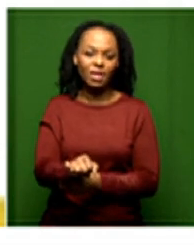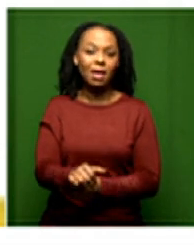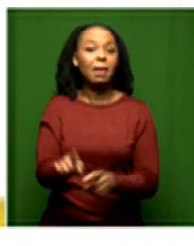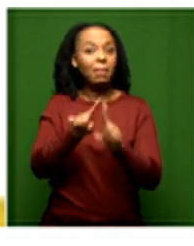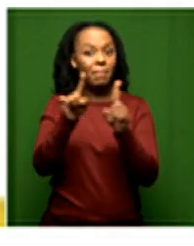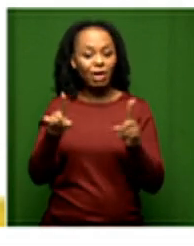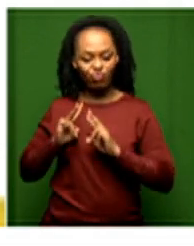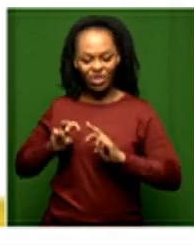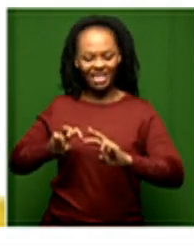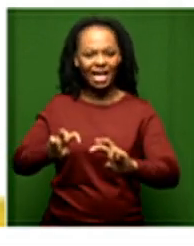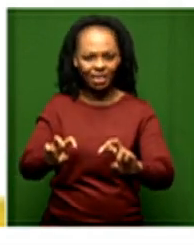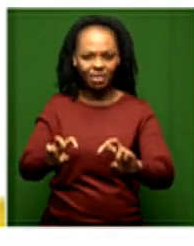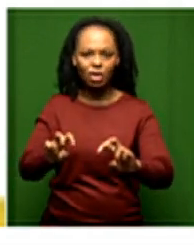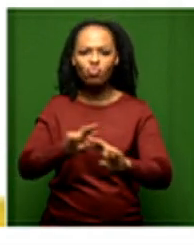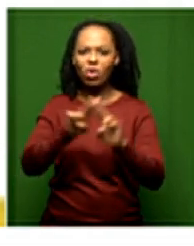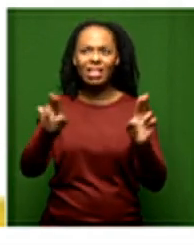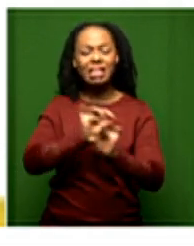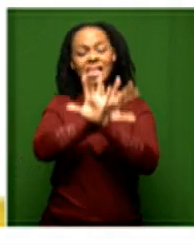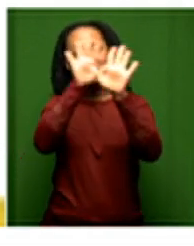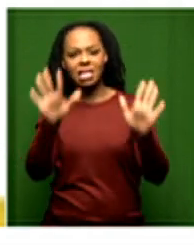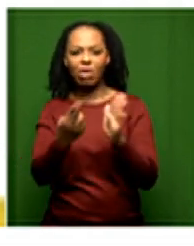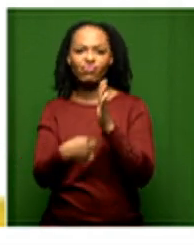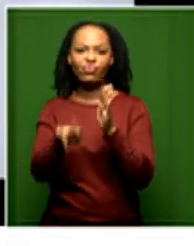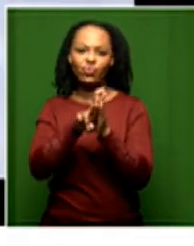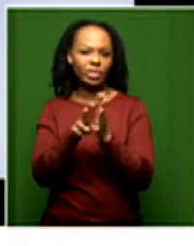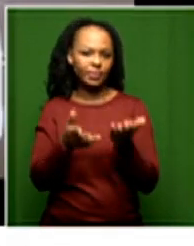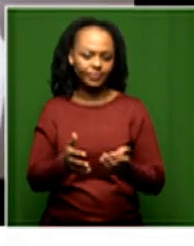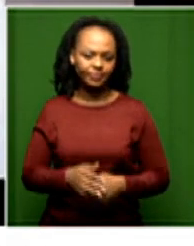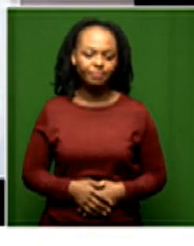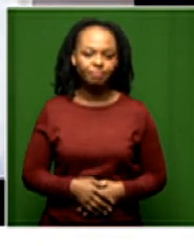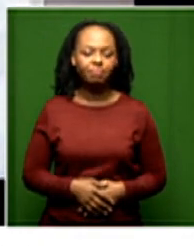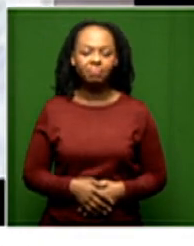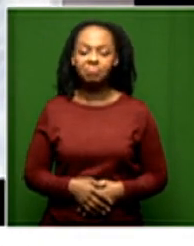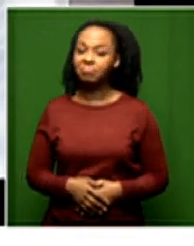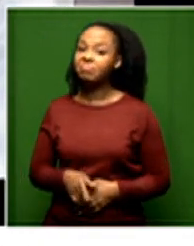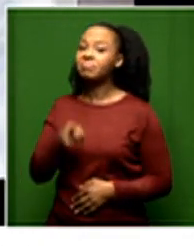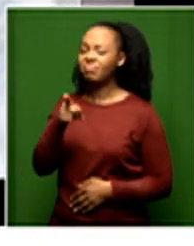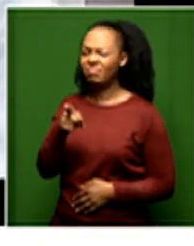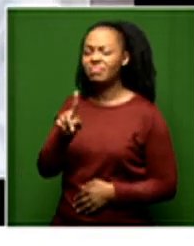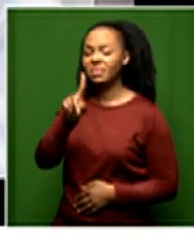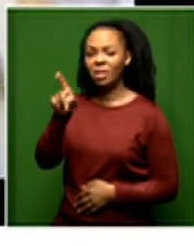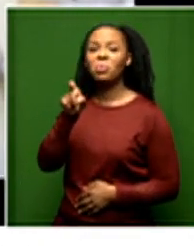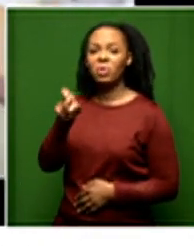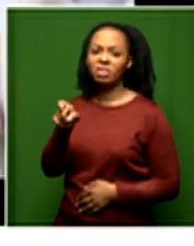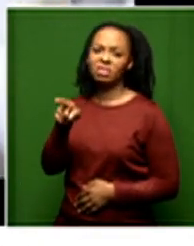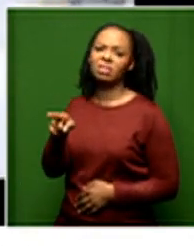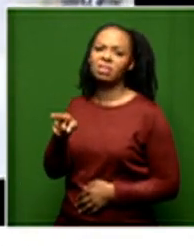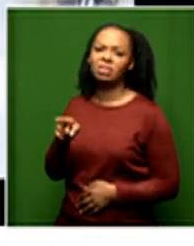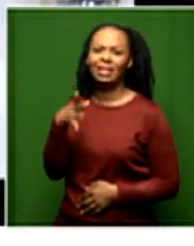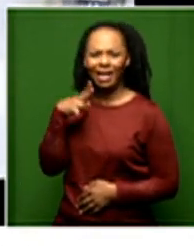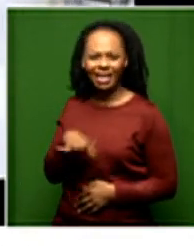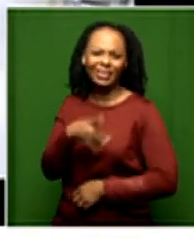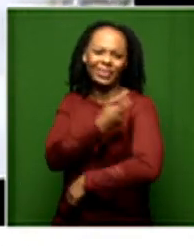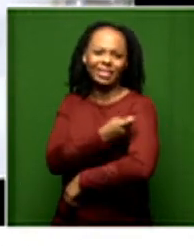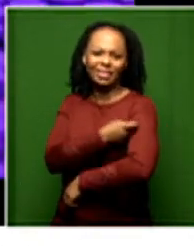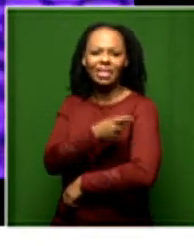the study itself has not been peer-reviewed. And then, of course, it raises questions about other vaccines,